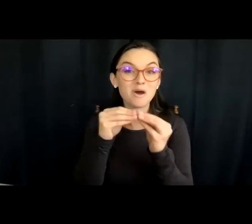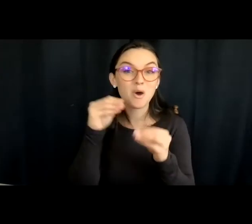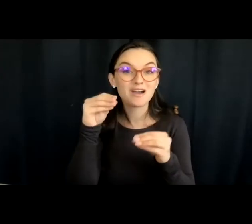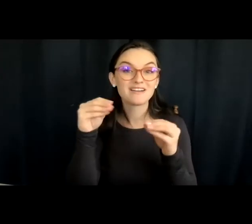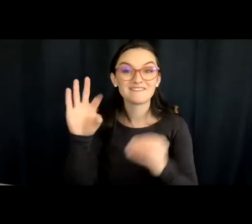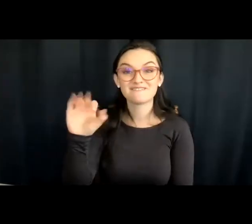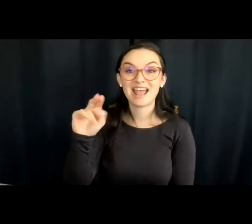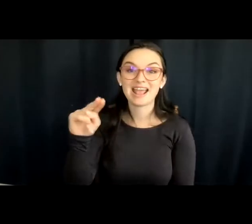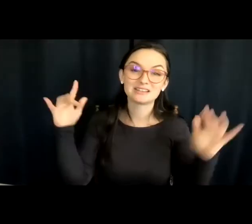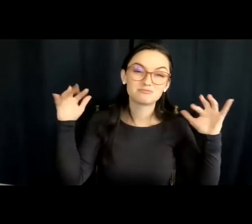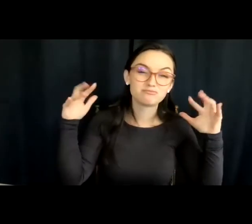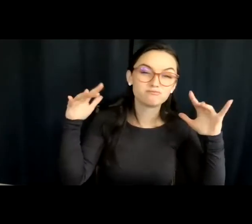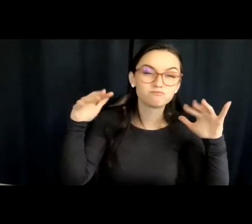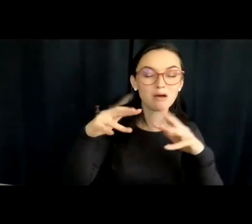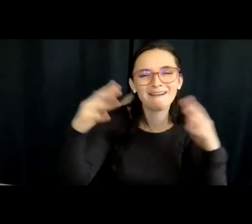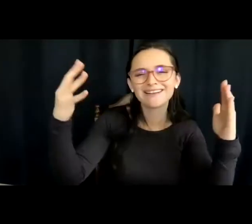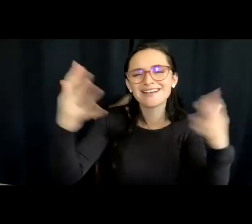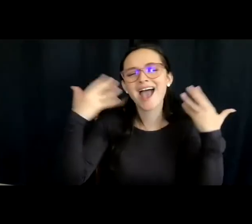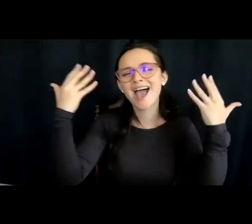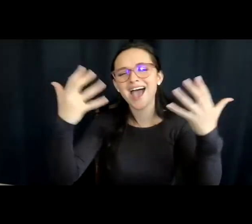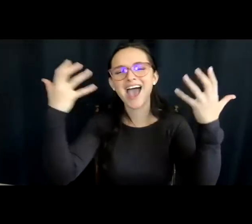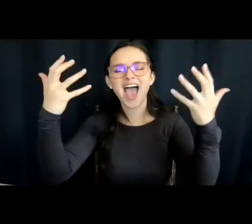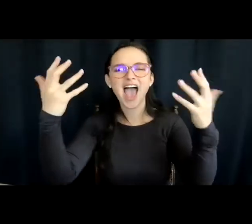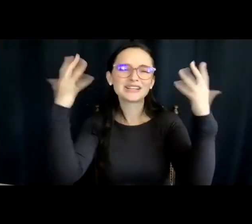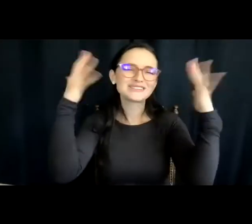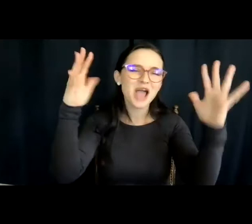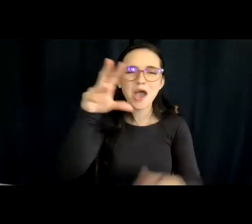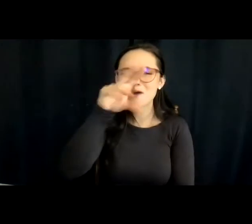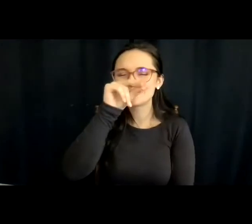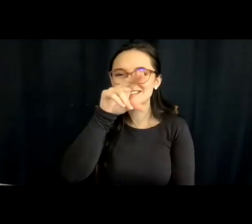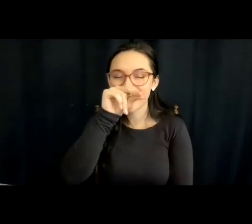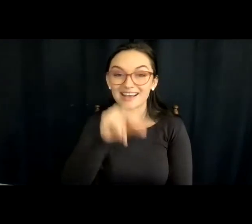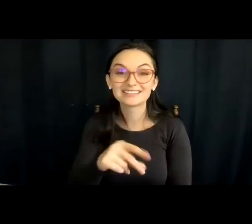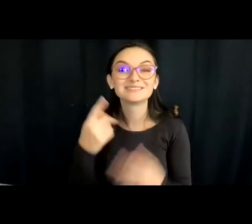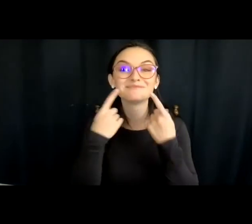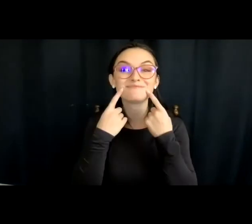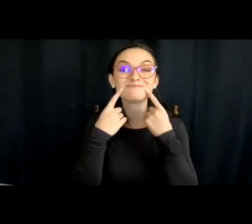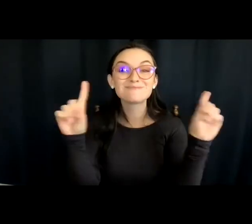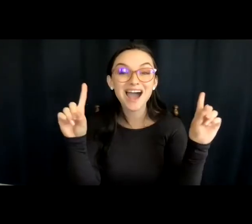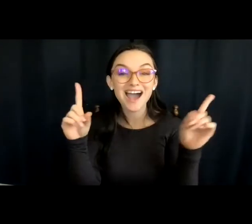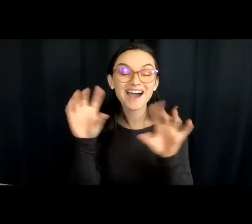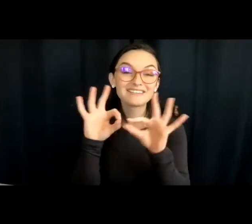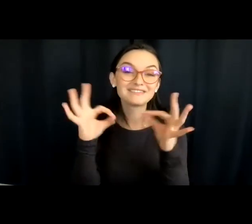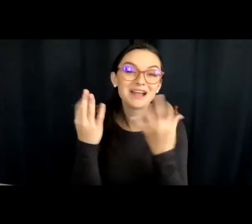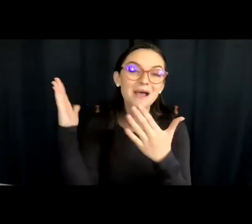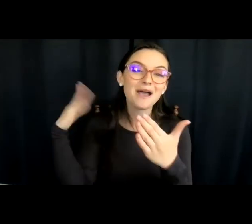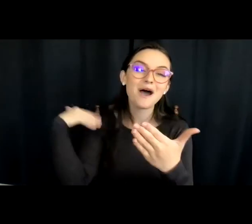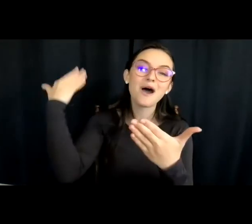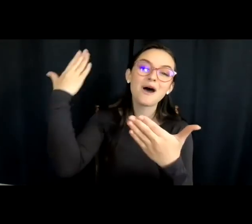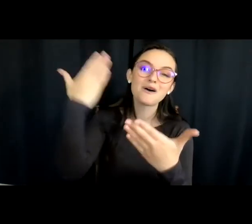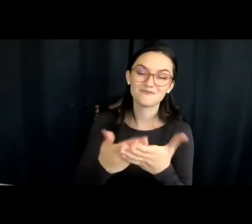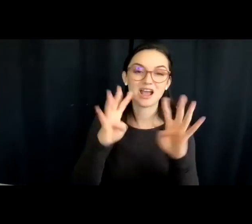Fans cheered, "Go Ducks!" Finally, the family arrived at Autzen Stadium, home of